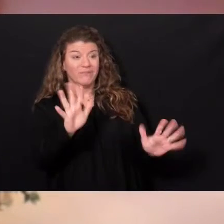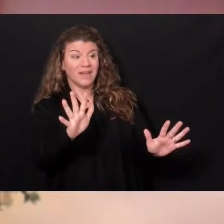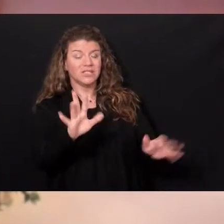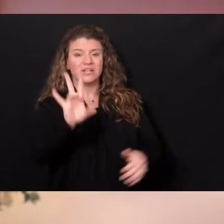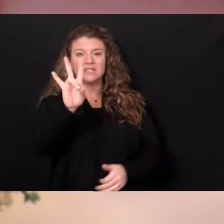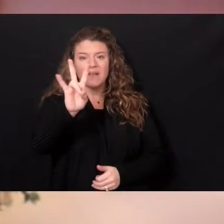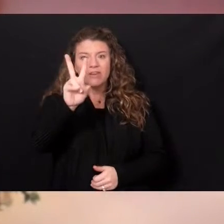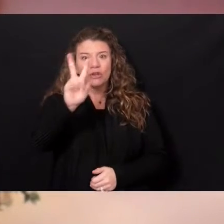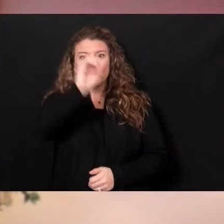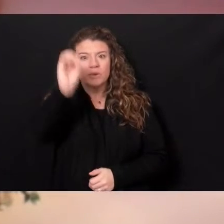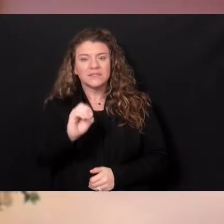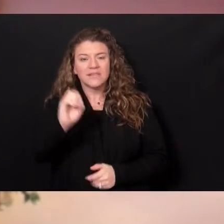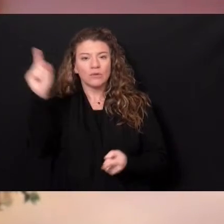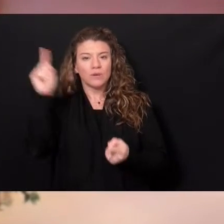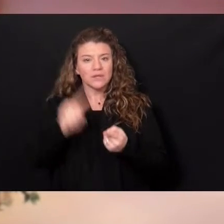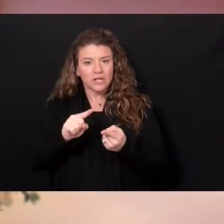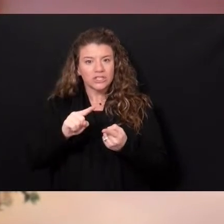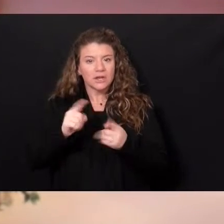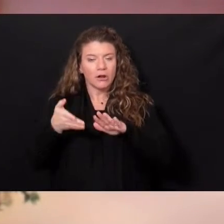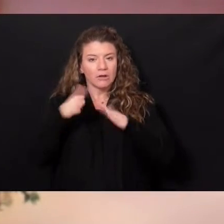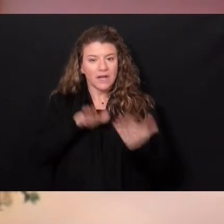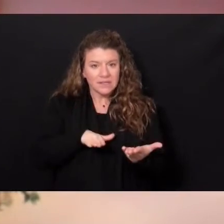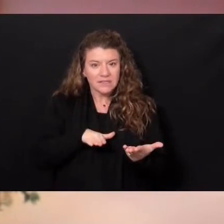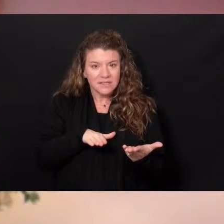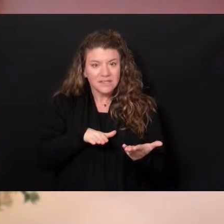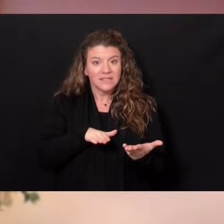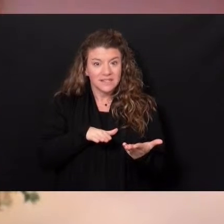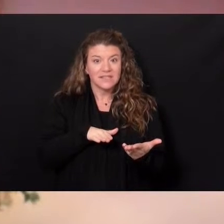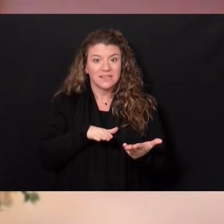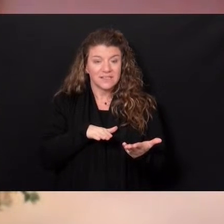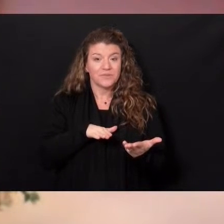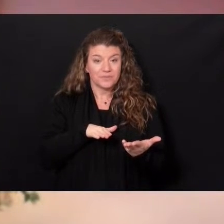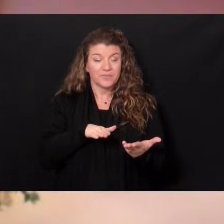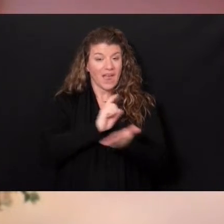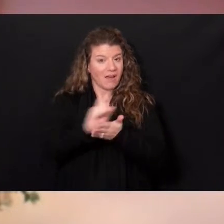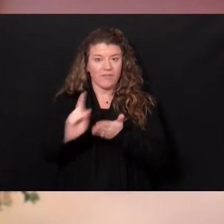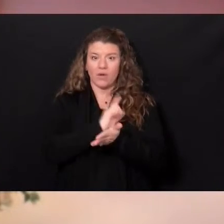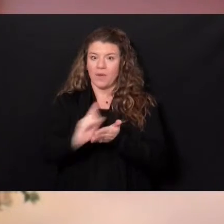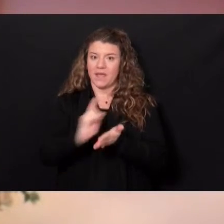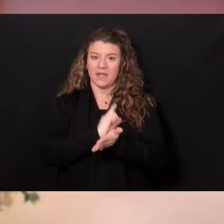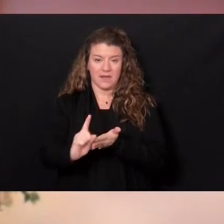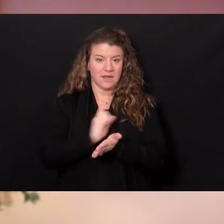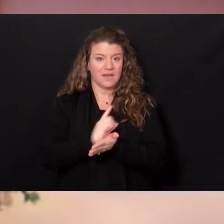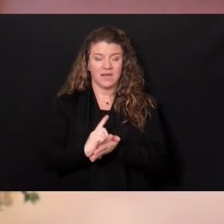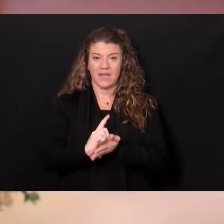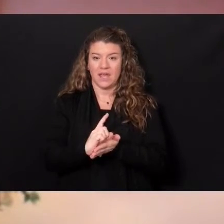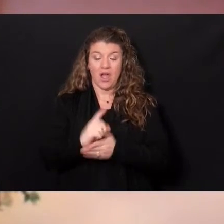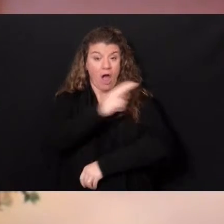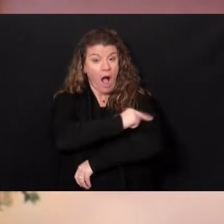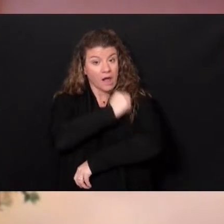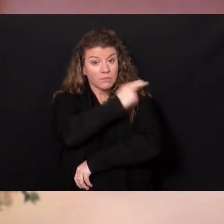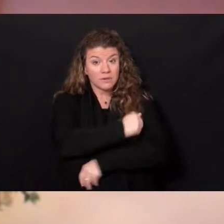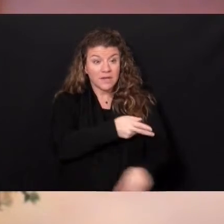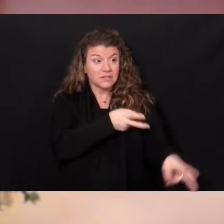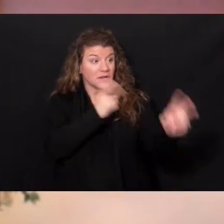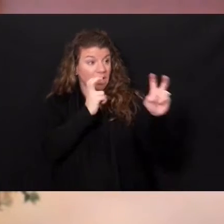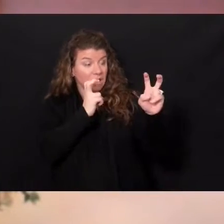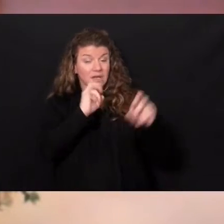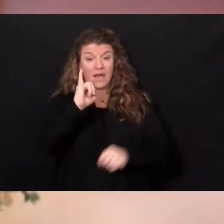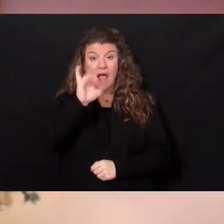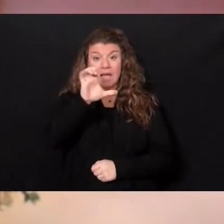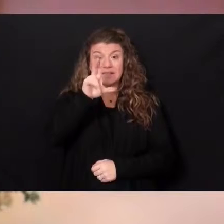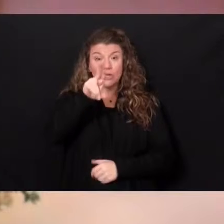72% reduction in the number of deaths from COVID-19 on a weekly basis. We see hospitalizations,